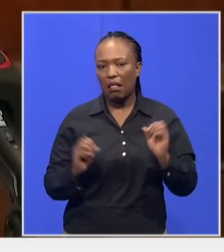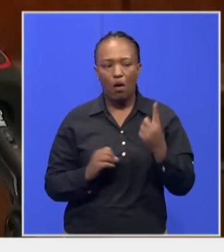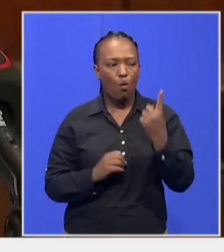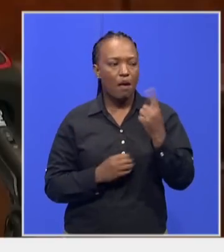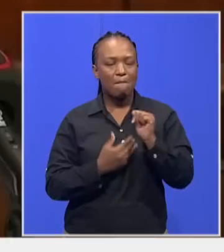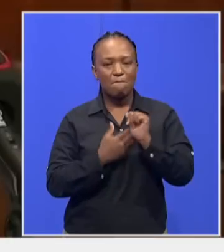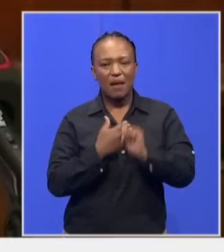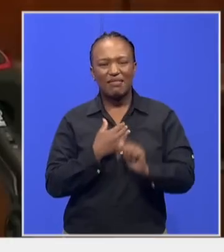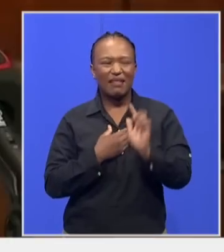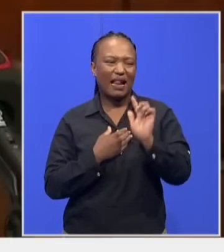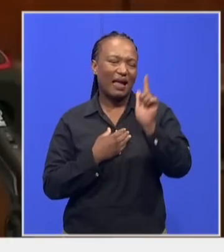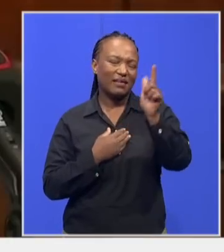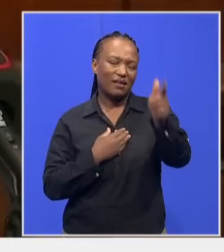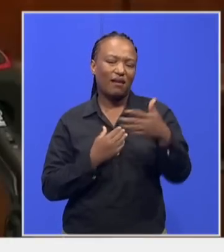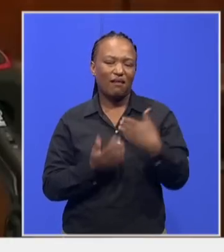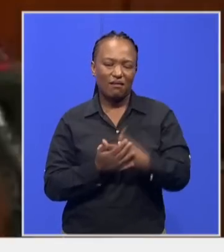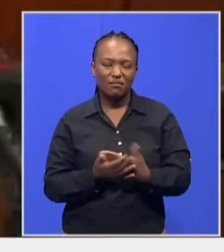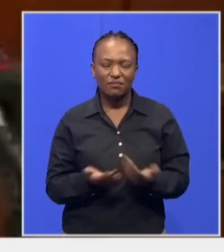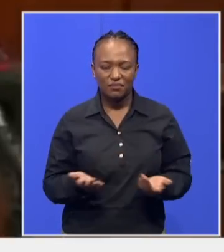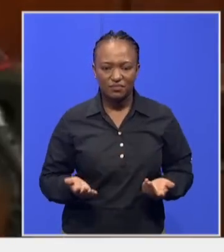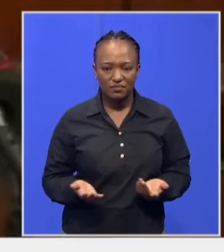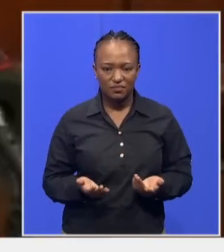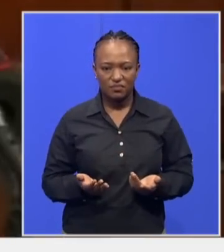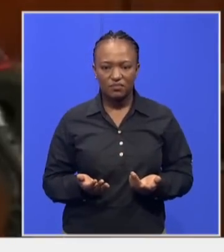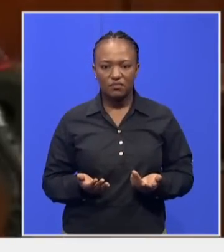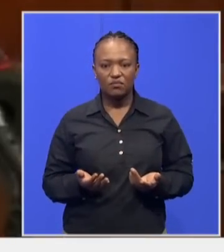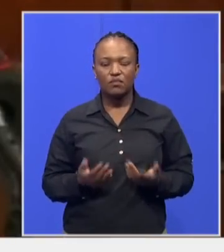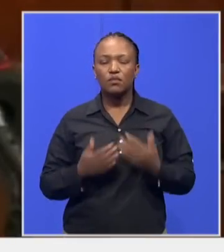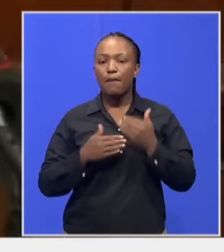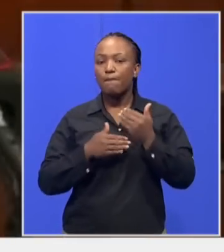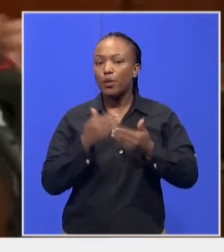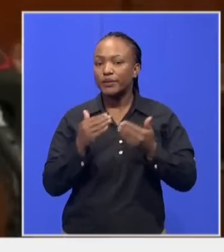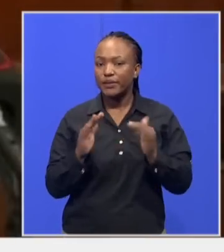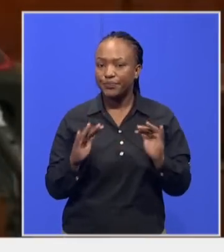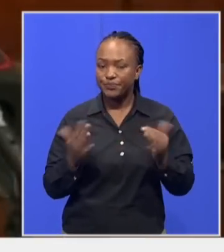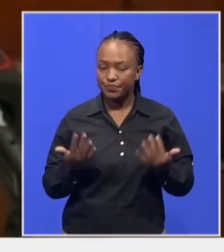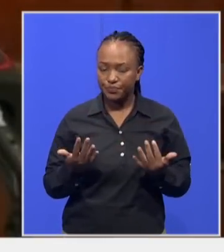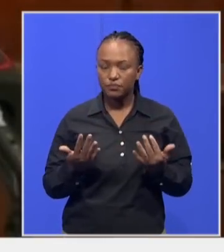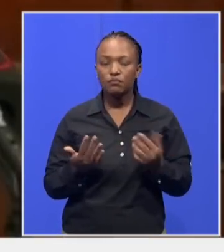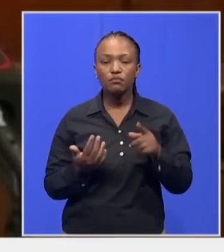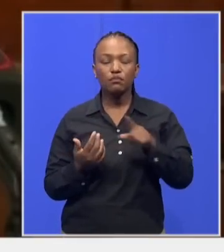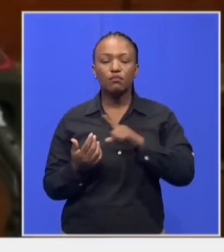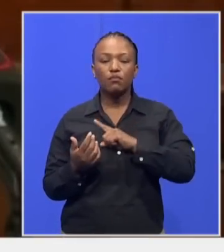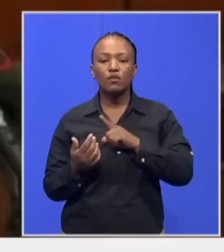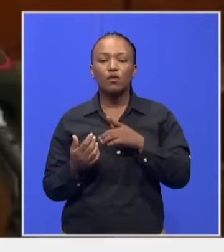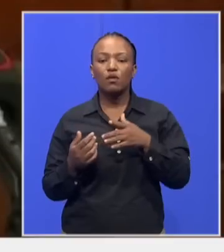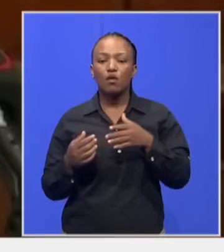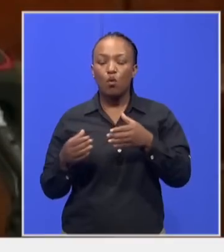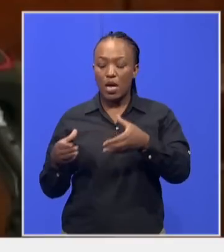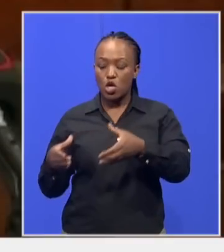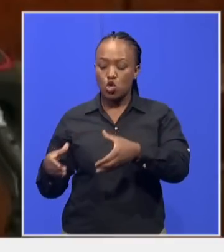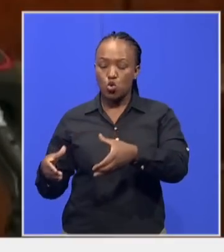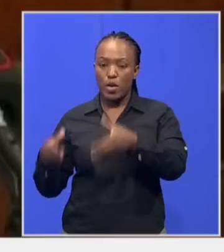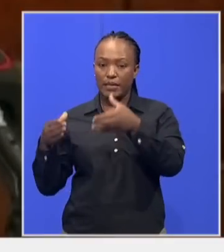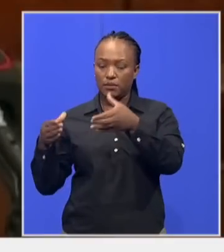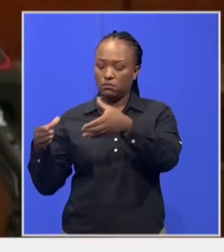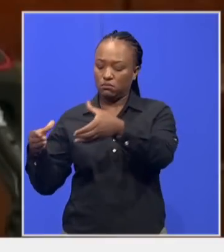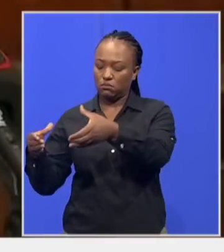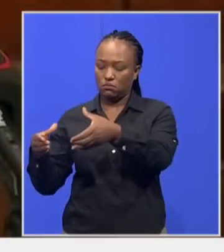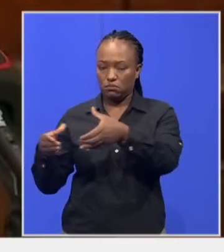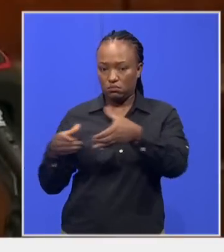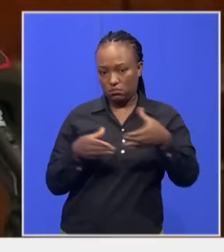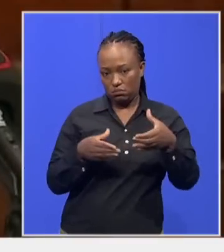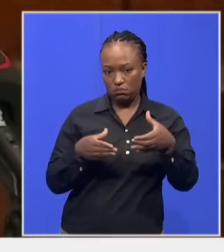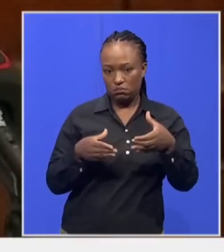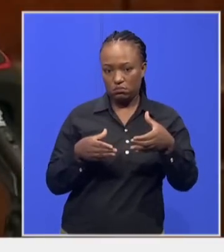than what planned. What are some of the causes of that? Is that sometimes when they take these units out, the